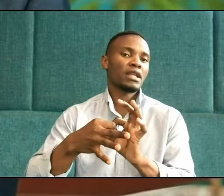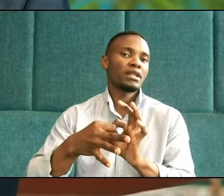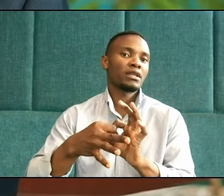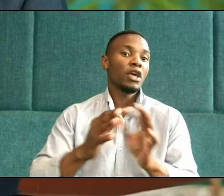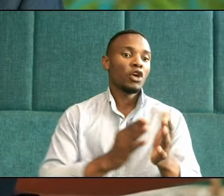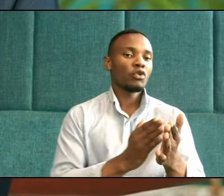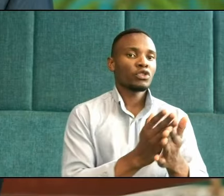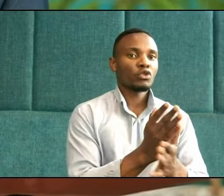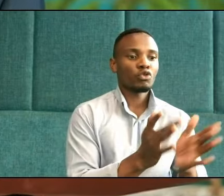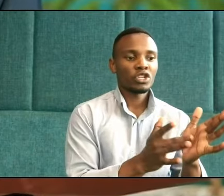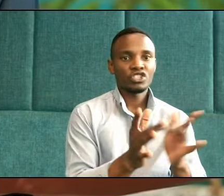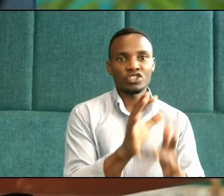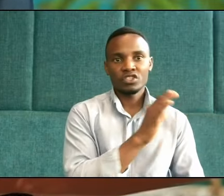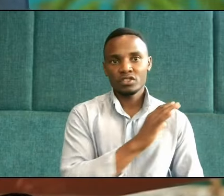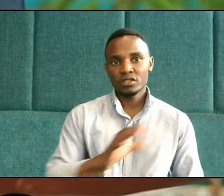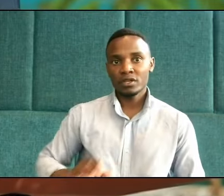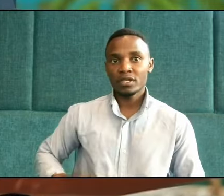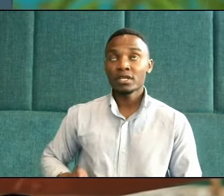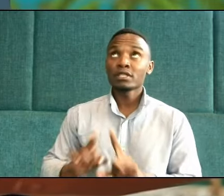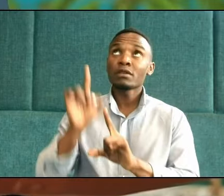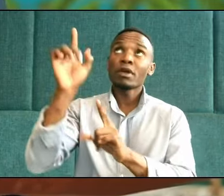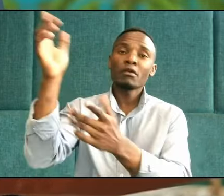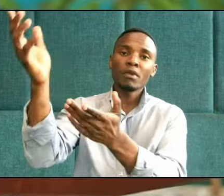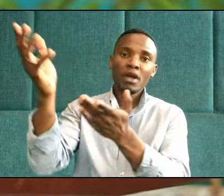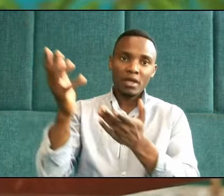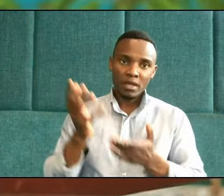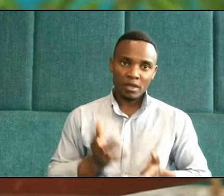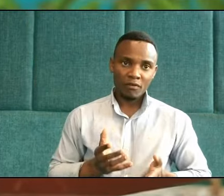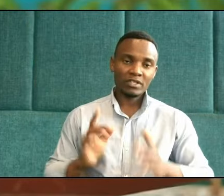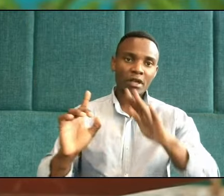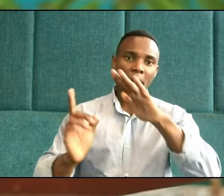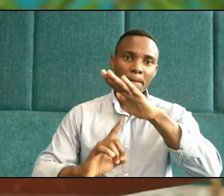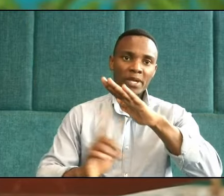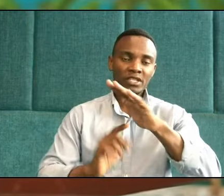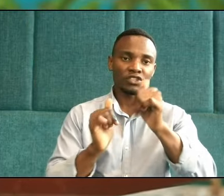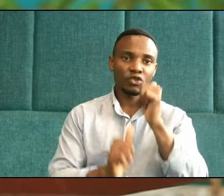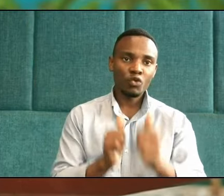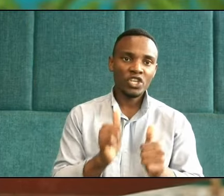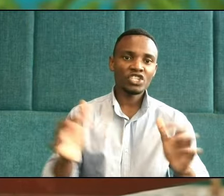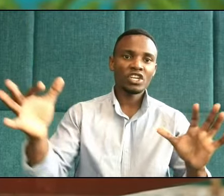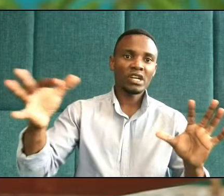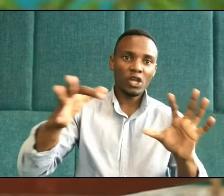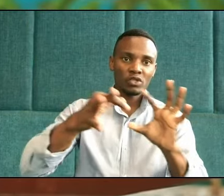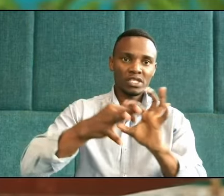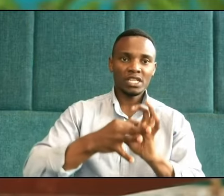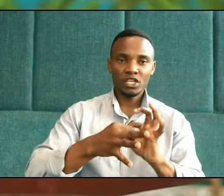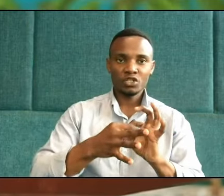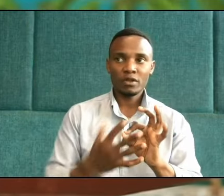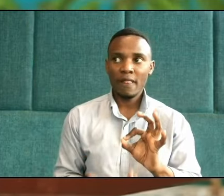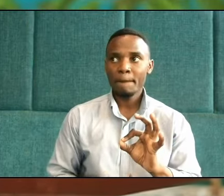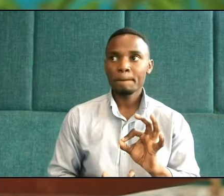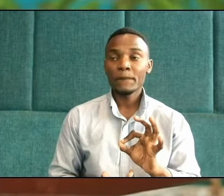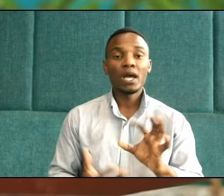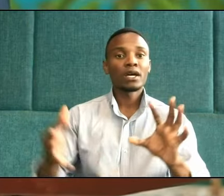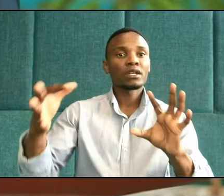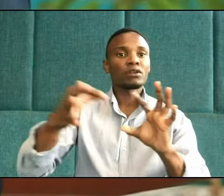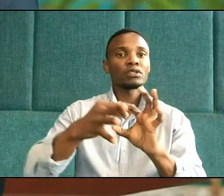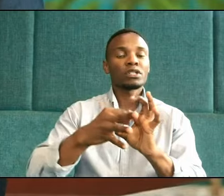Jesus Christ and gave to us the ministry of reconciliation. Now, this ministry